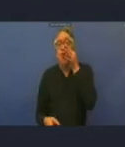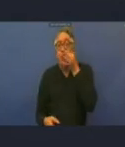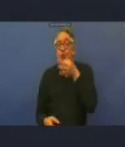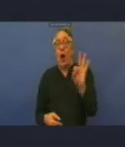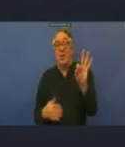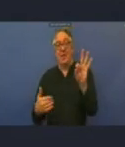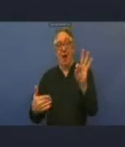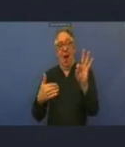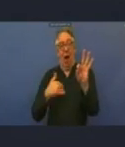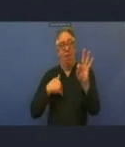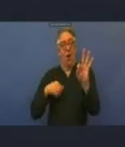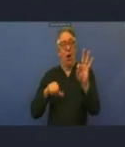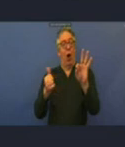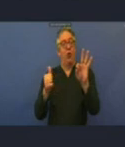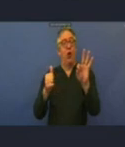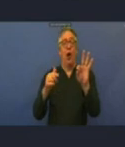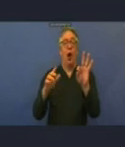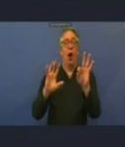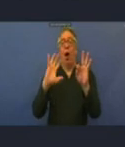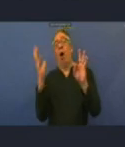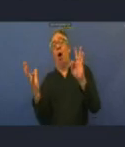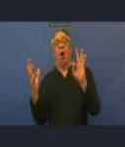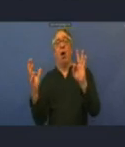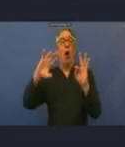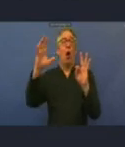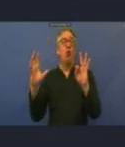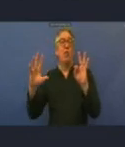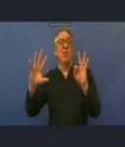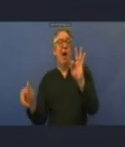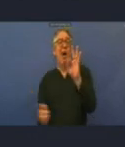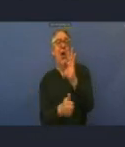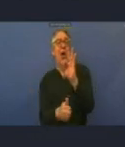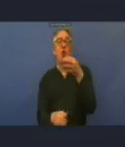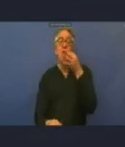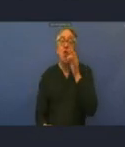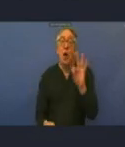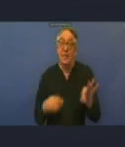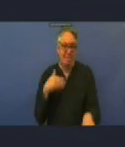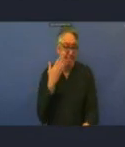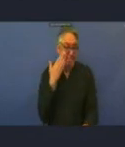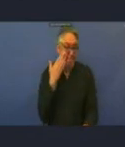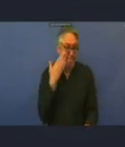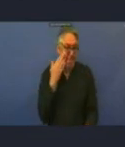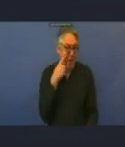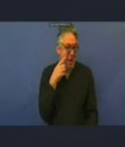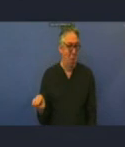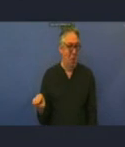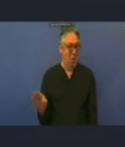I don't think so, but of course, as I said, Erasmus Plus sport program, it's for the